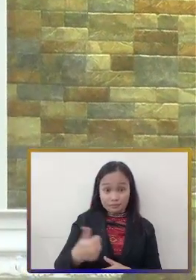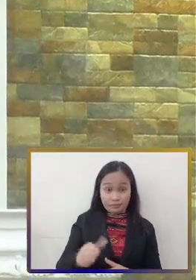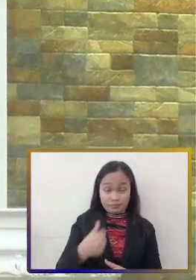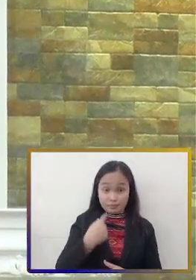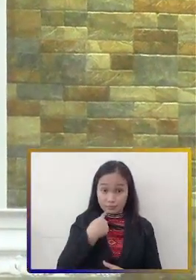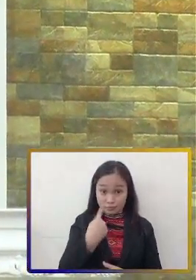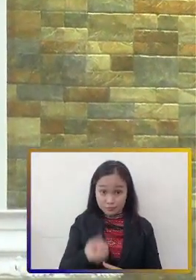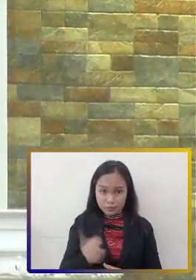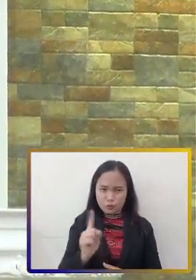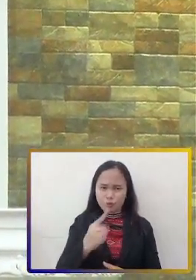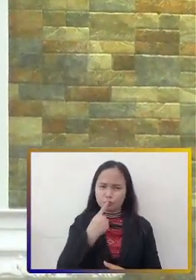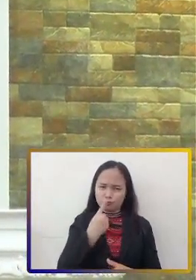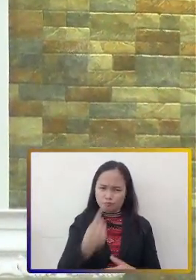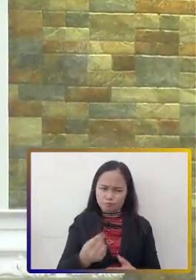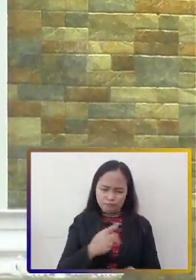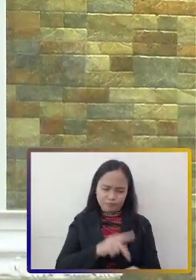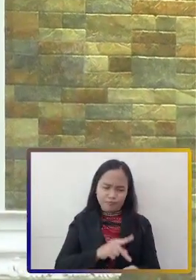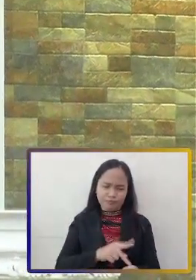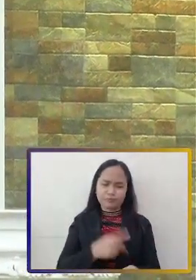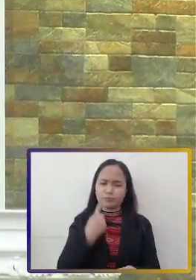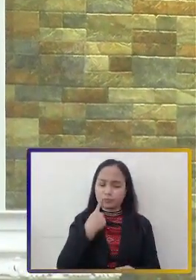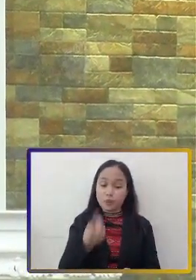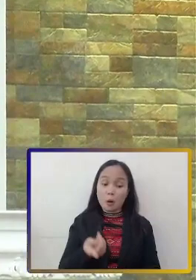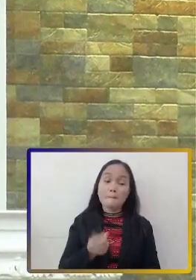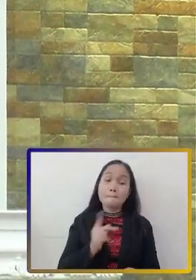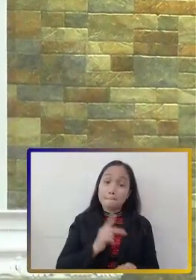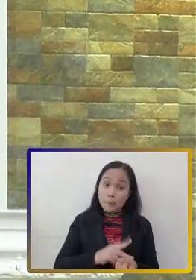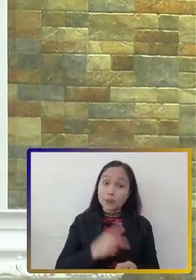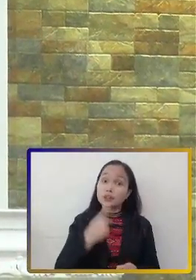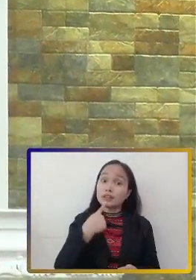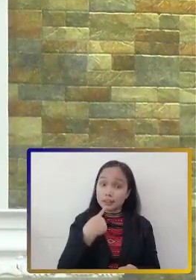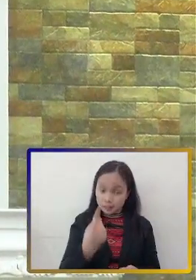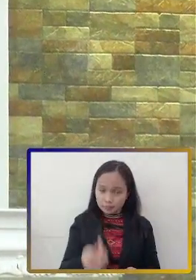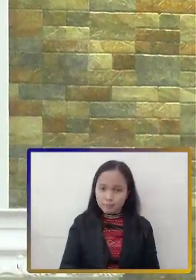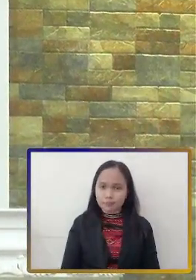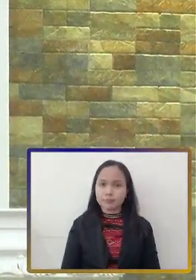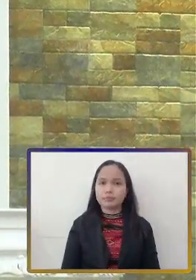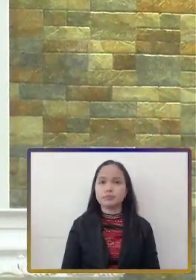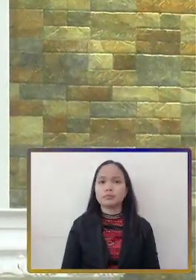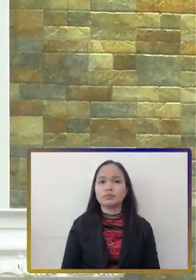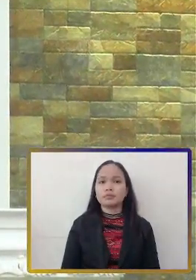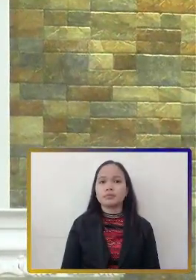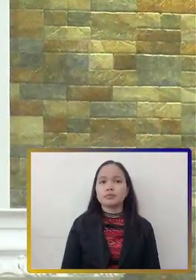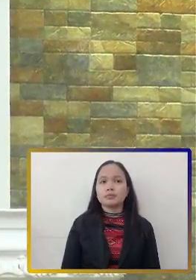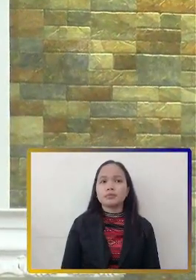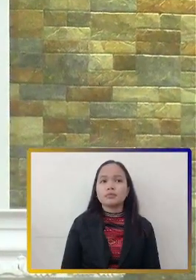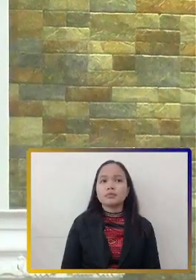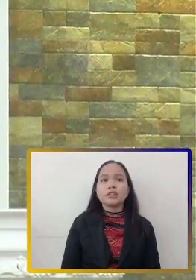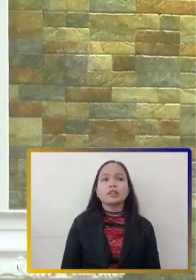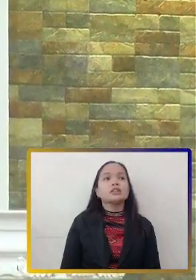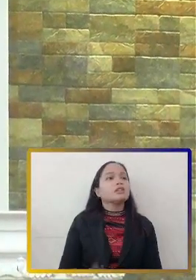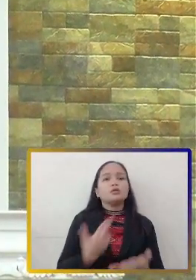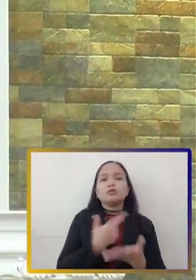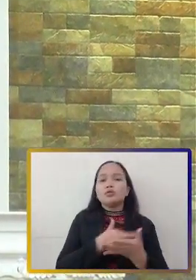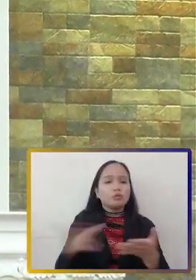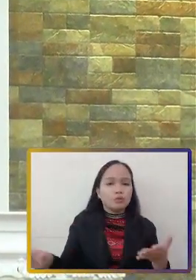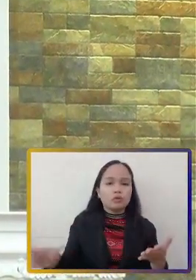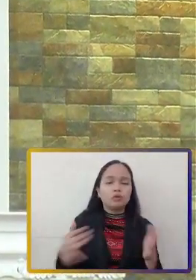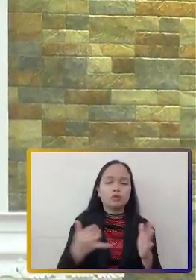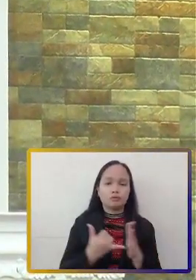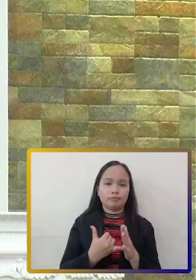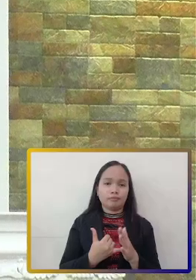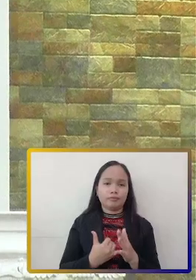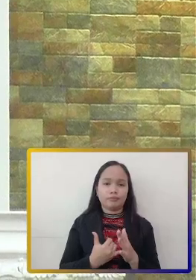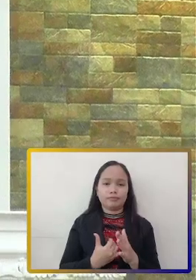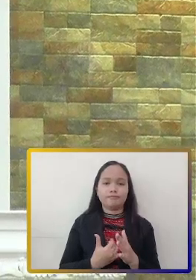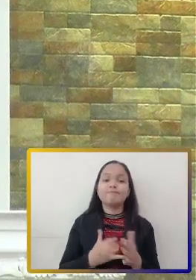so here is the Apostle Paul. The Apostle Paul said, cast it down.